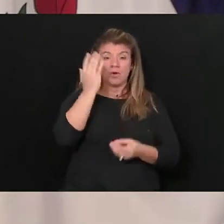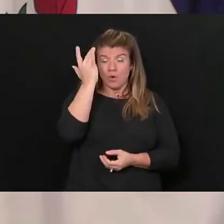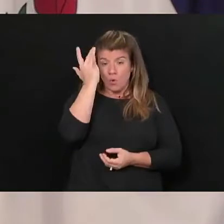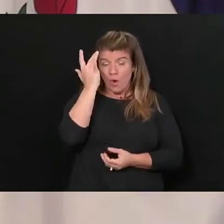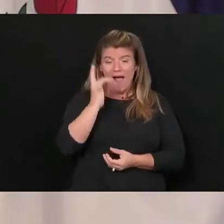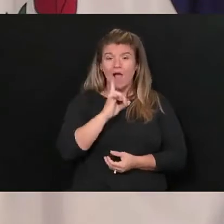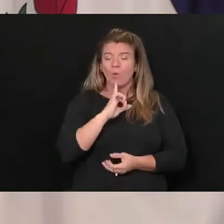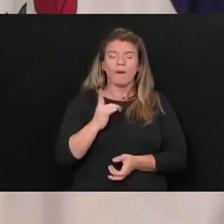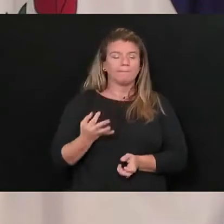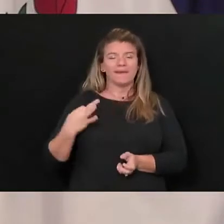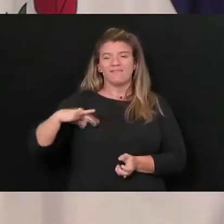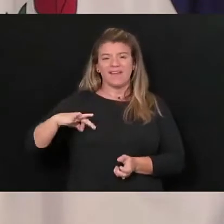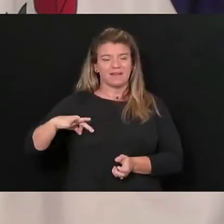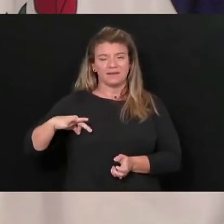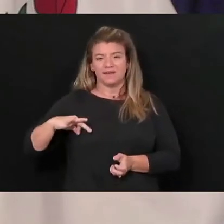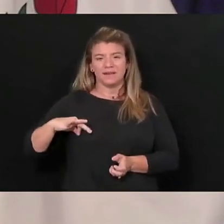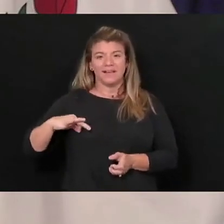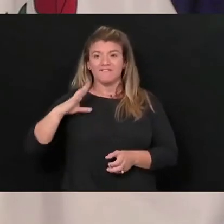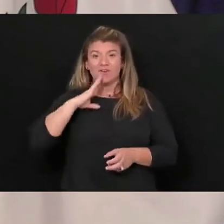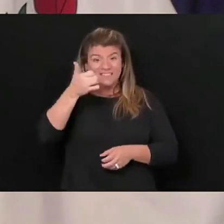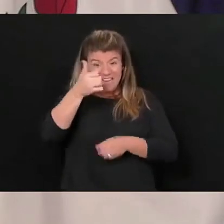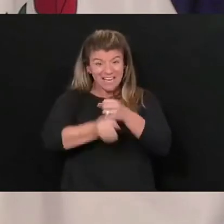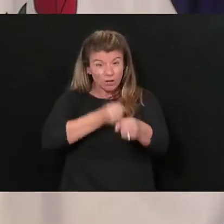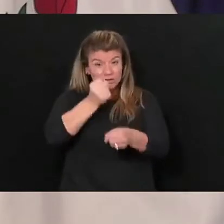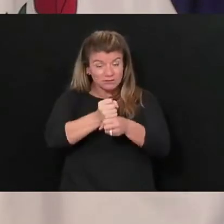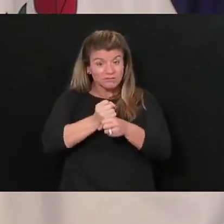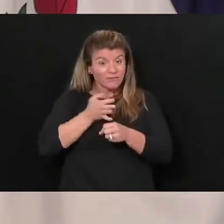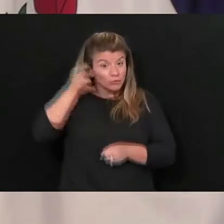terribly beneficial to you for the next 10 years to come.